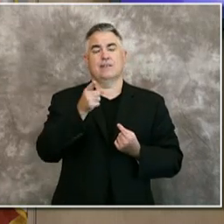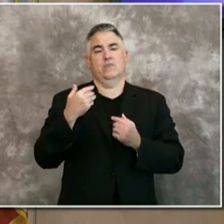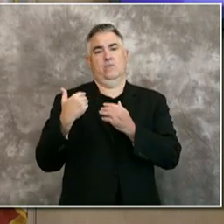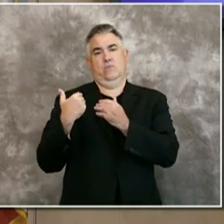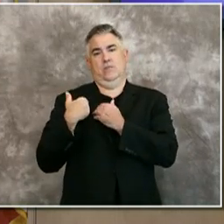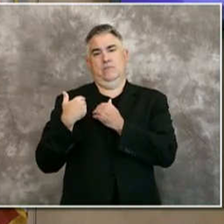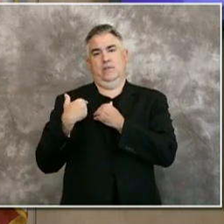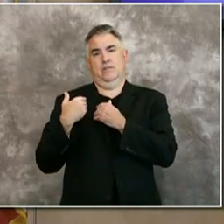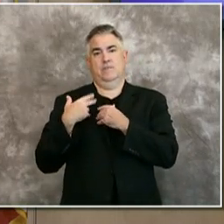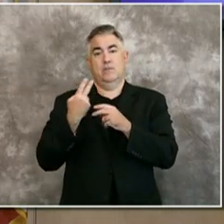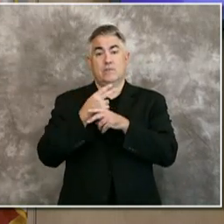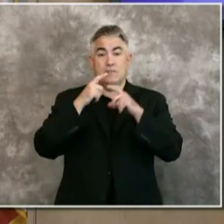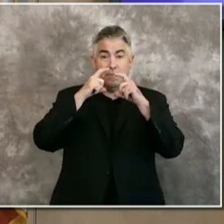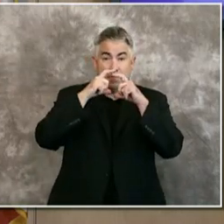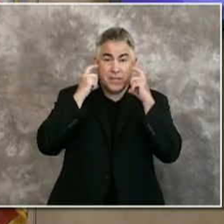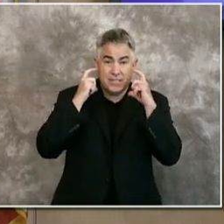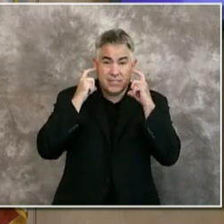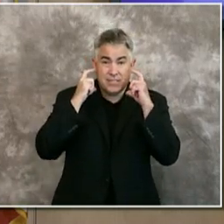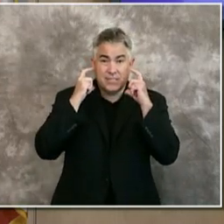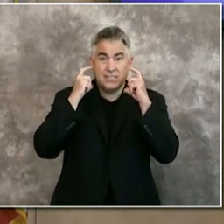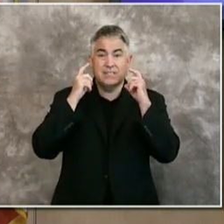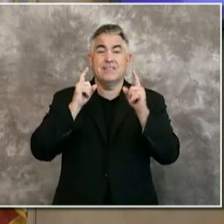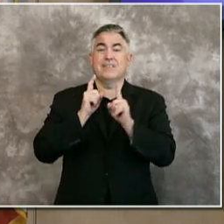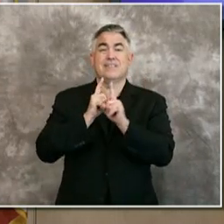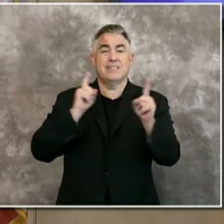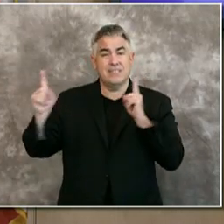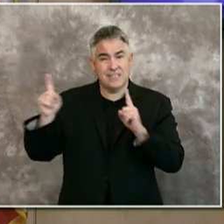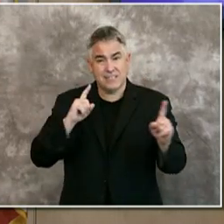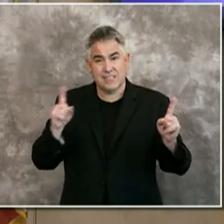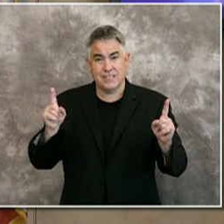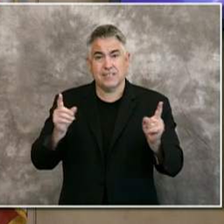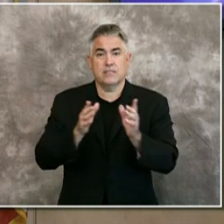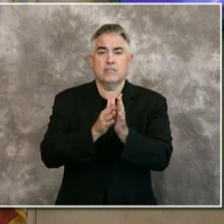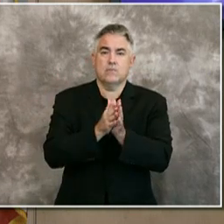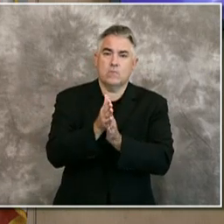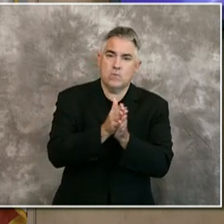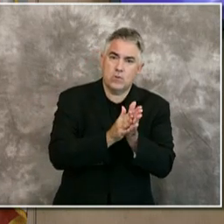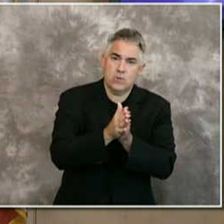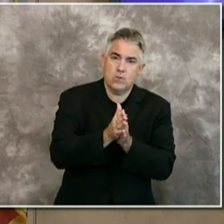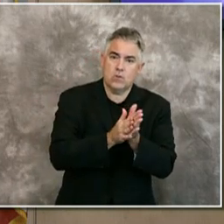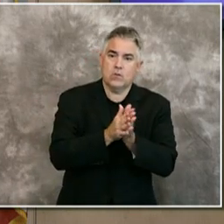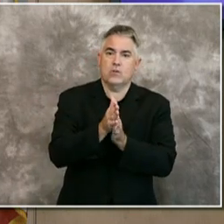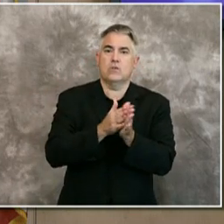face covering, maintaining social distancing, and washing your hands frequently.